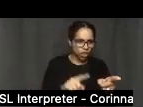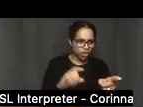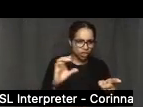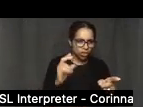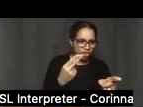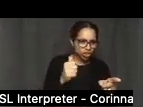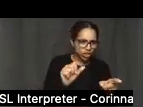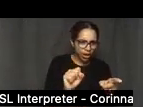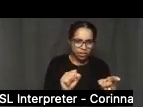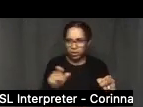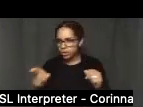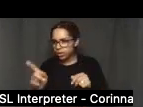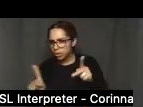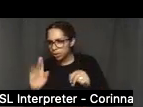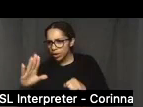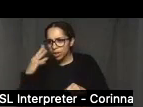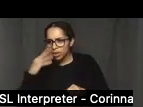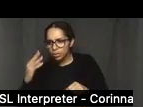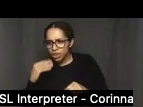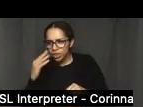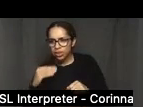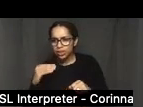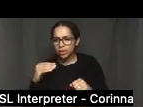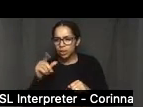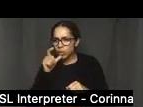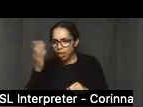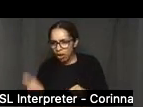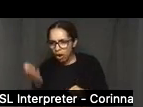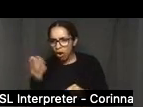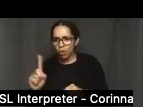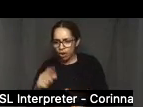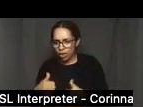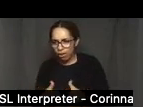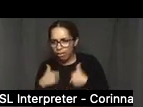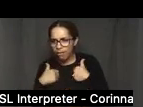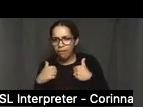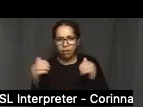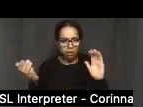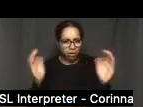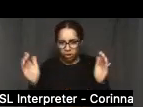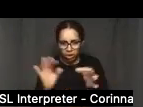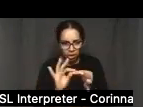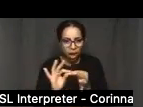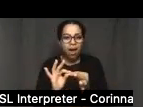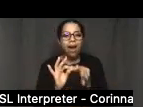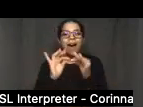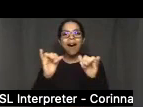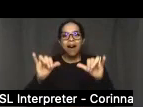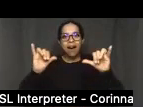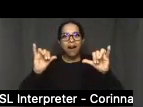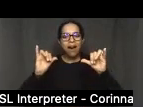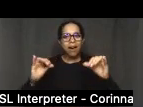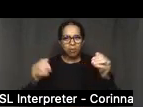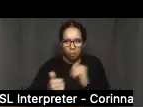then people's experiences and sort of who they are and where they live that yields some of the most exciting and meaningful